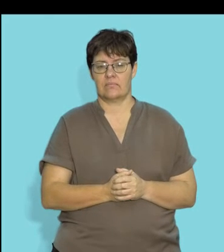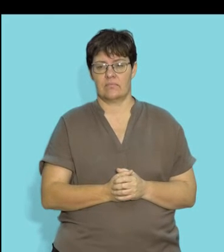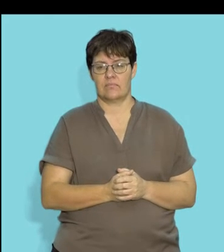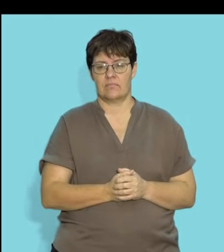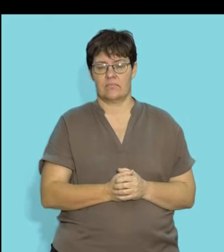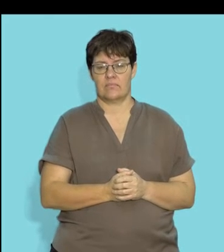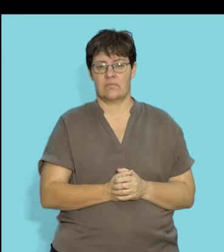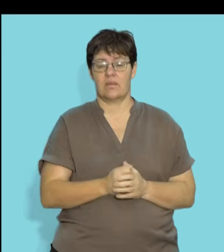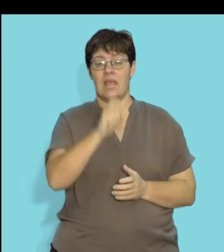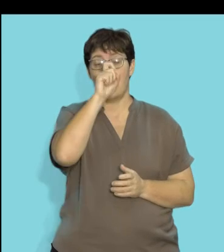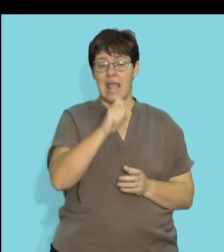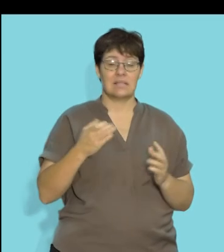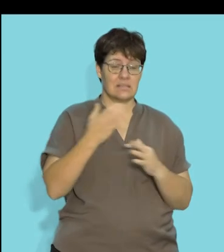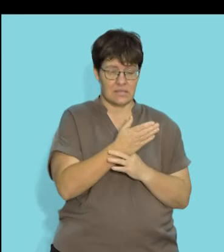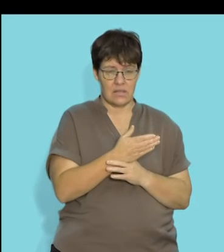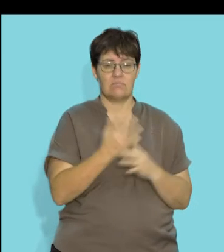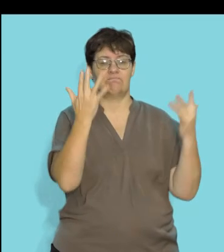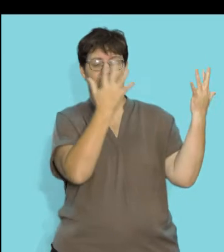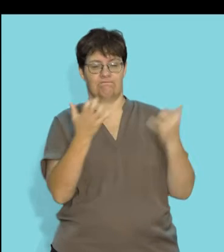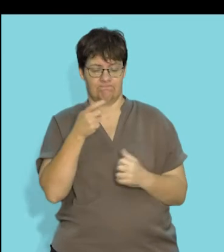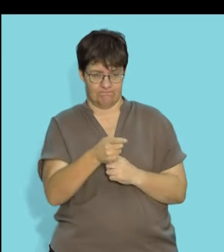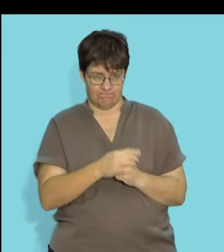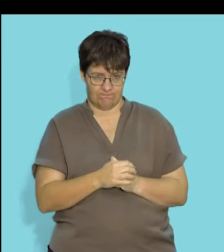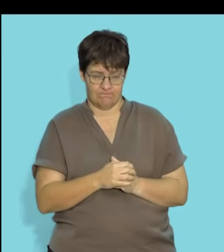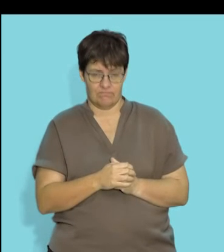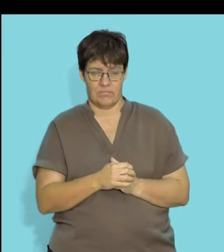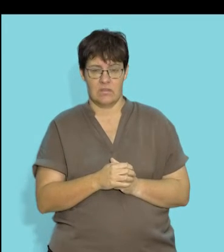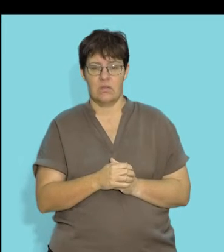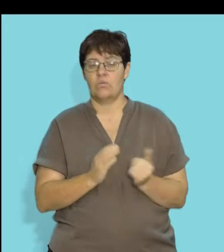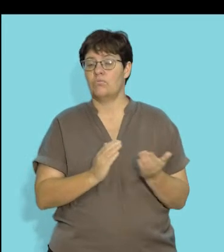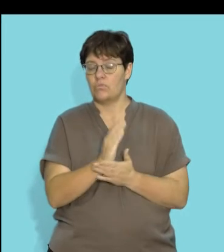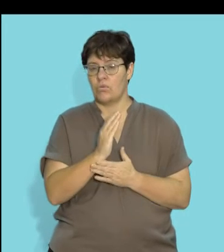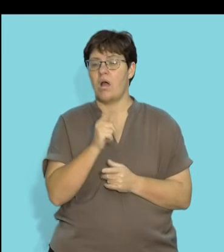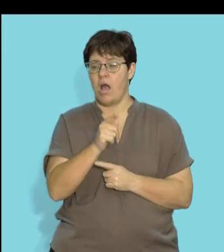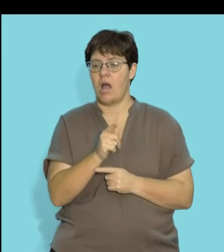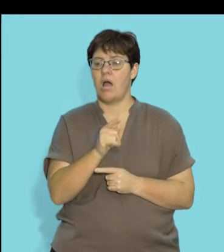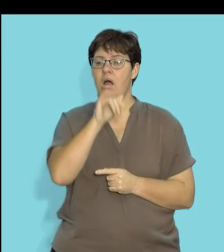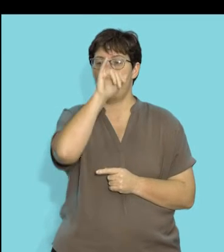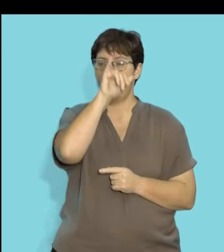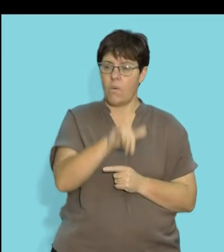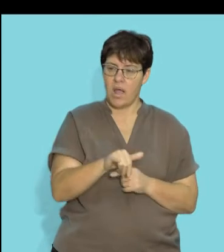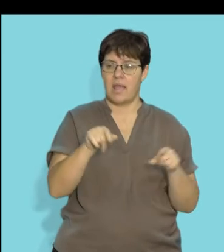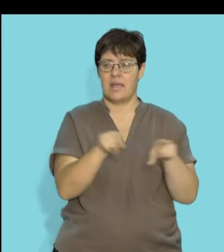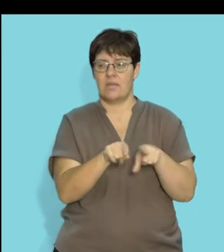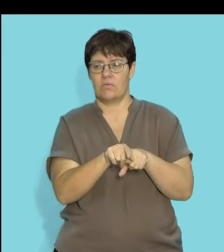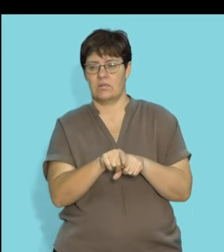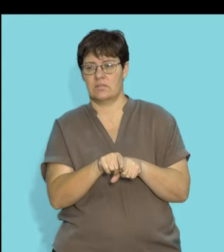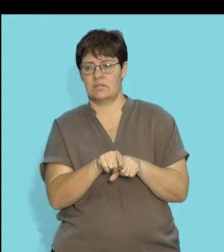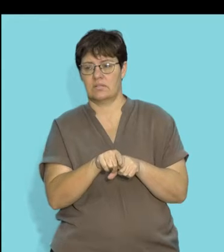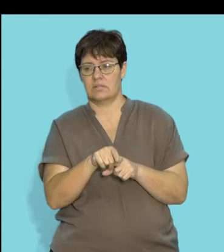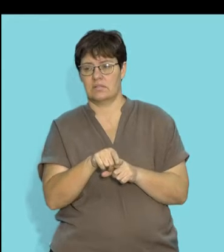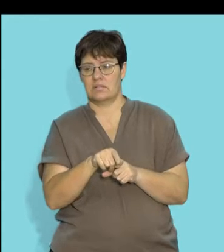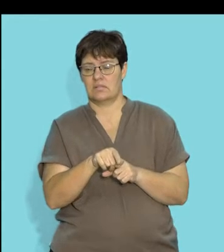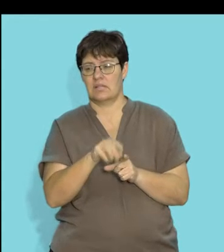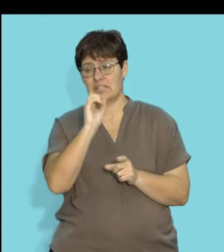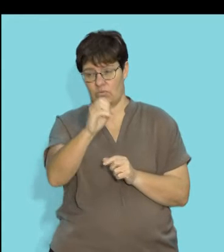And then the x-intercept is calculated rather by letting y equal to 0. So you